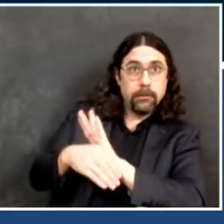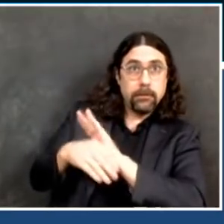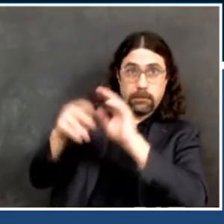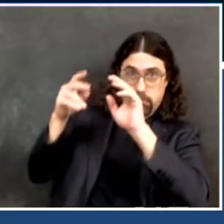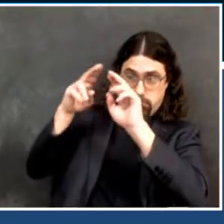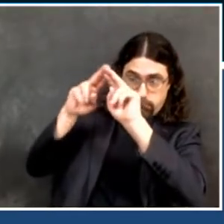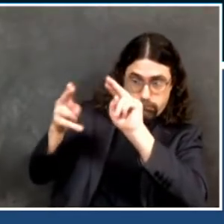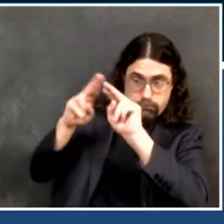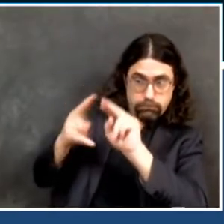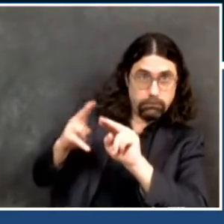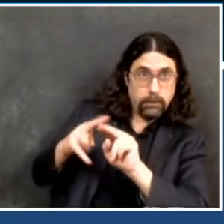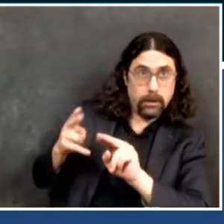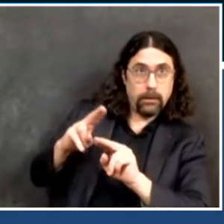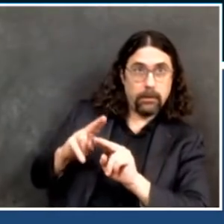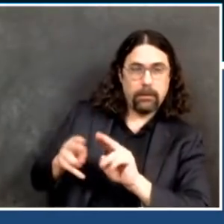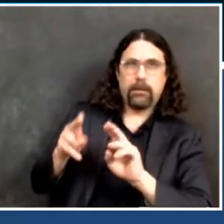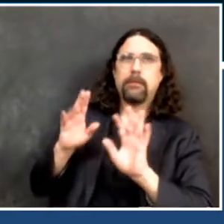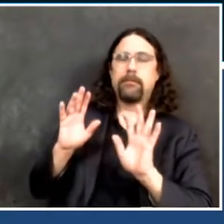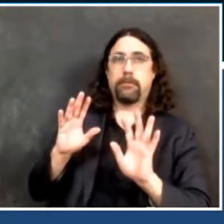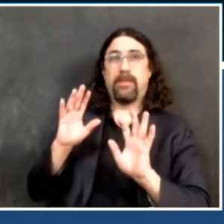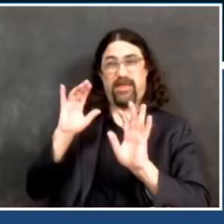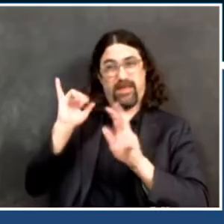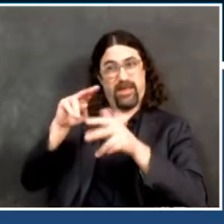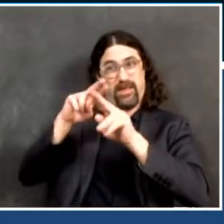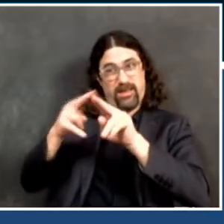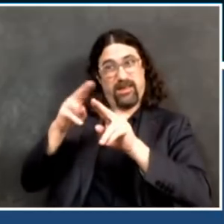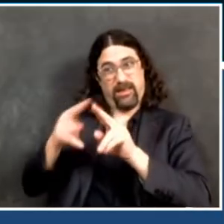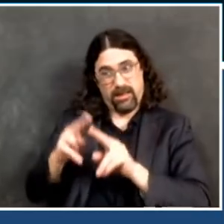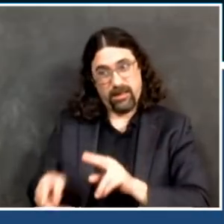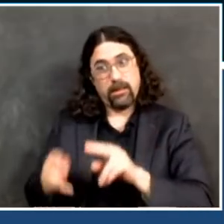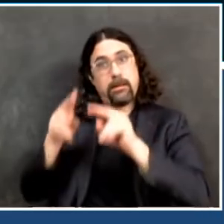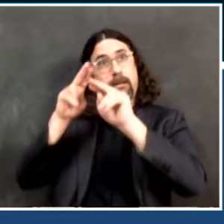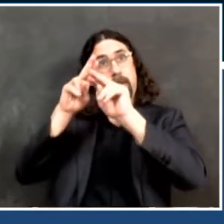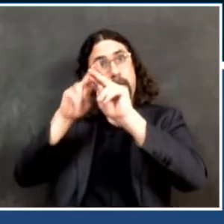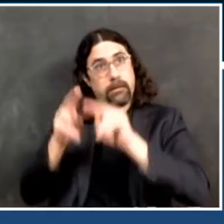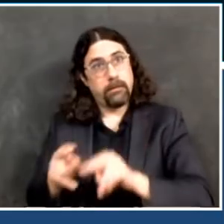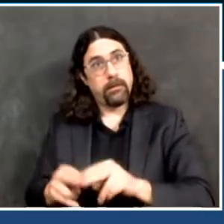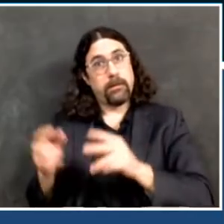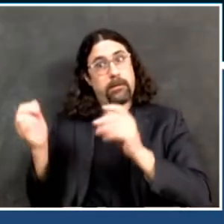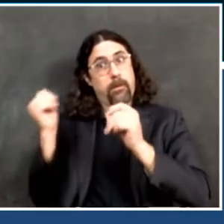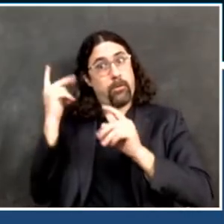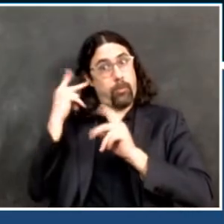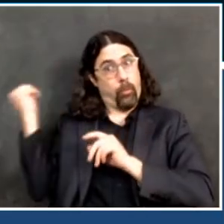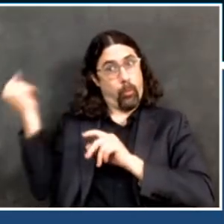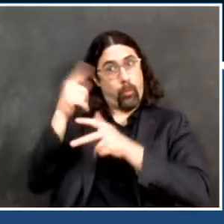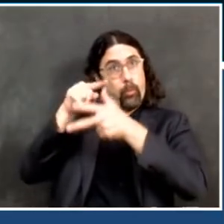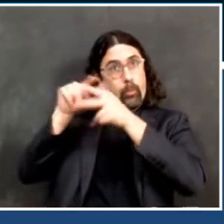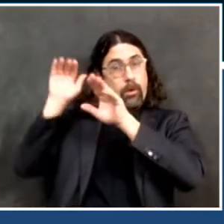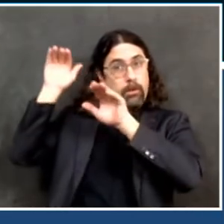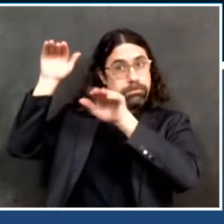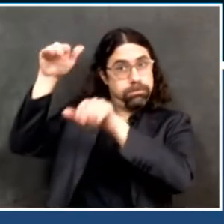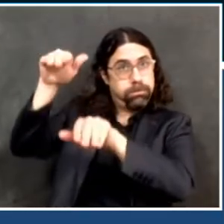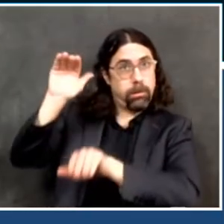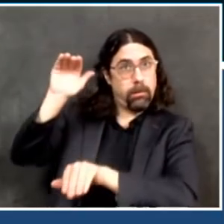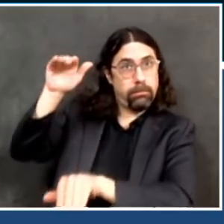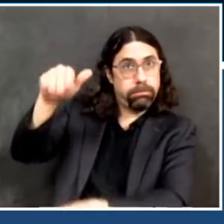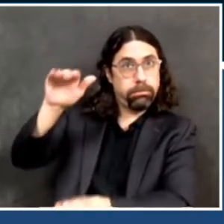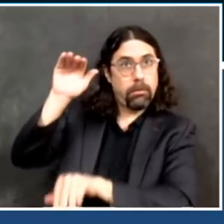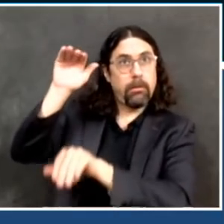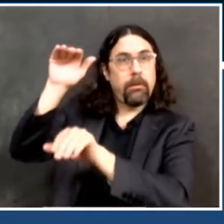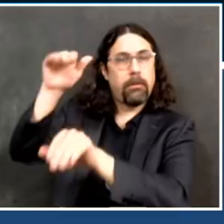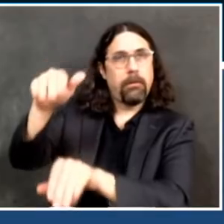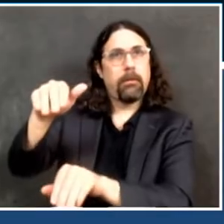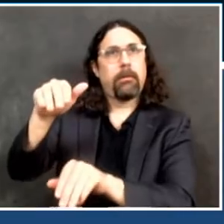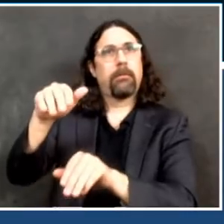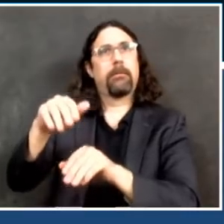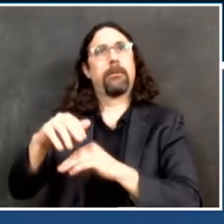down together, it will tell us a lot. It'll tell us that we have to stay tough and also make sure in some cases that there are things we do